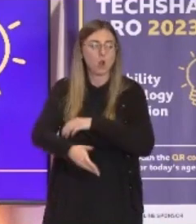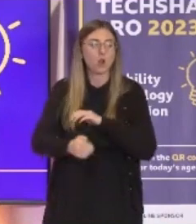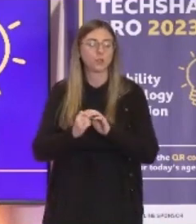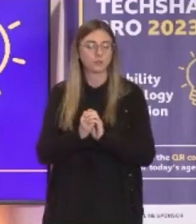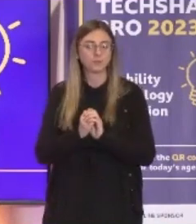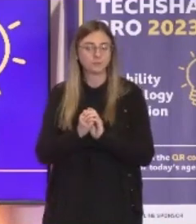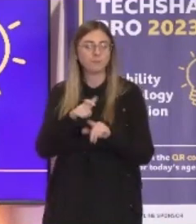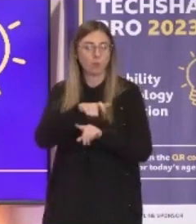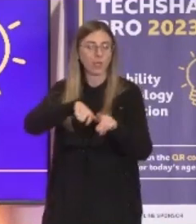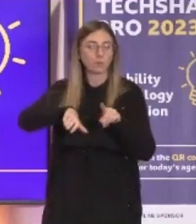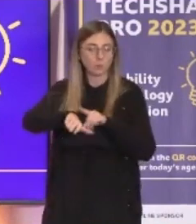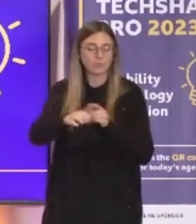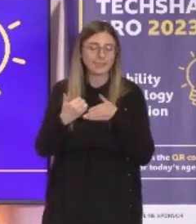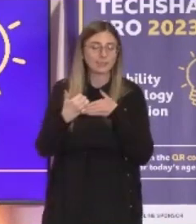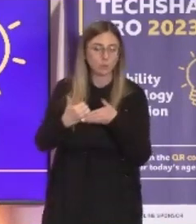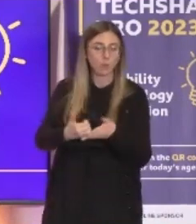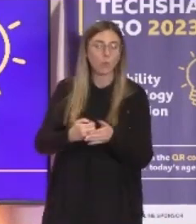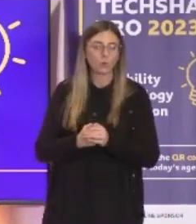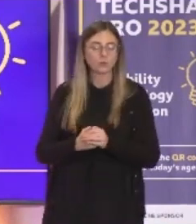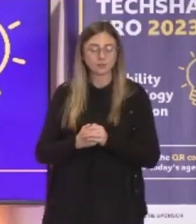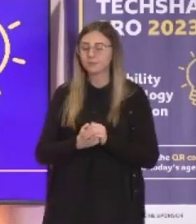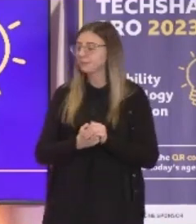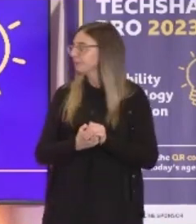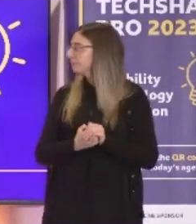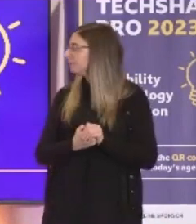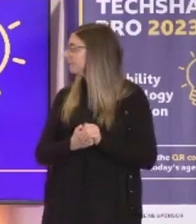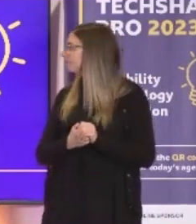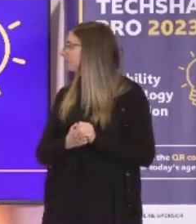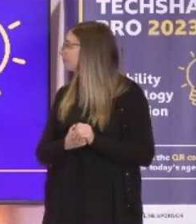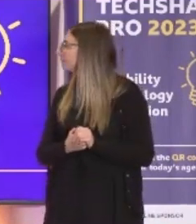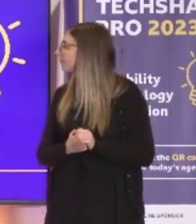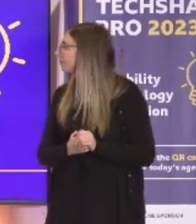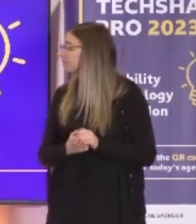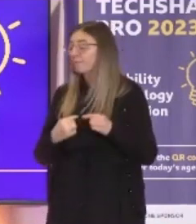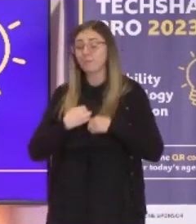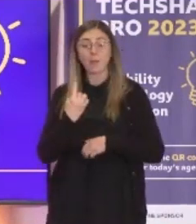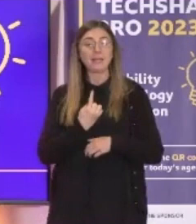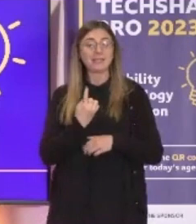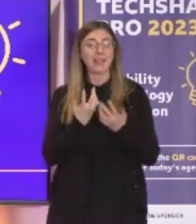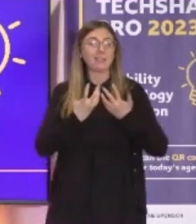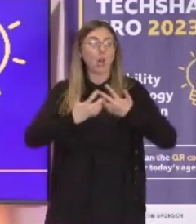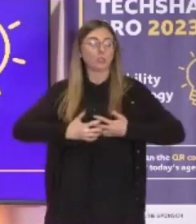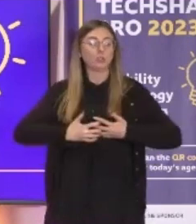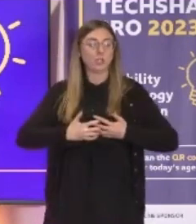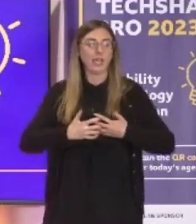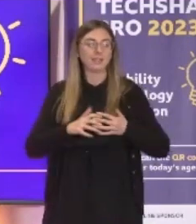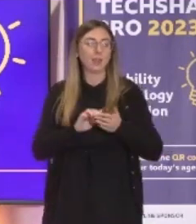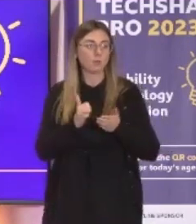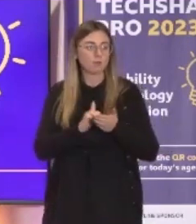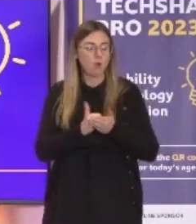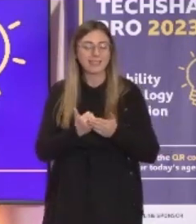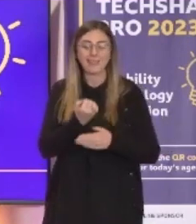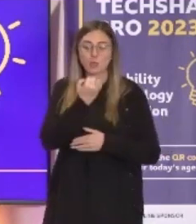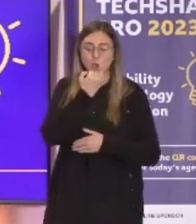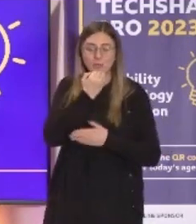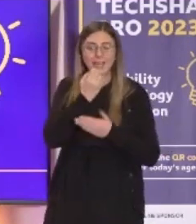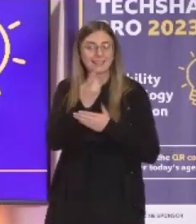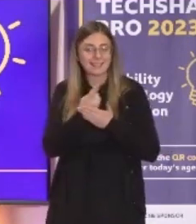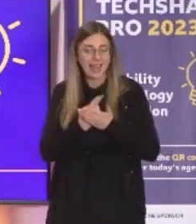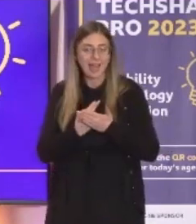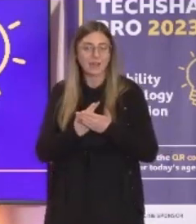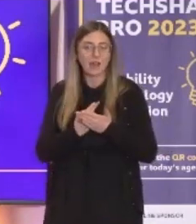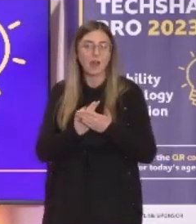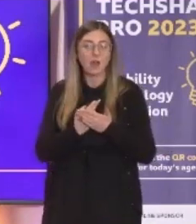communities that have the need, and we as technologists, as the copywriters, as the coders, as the